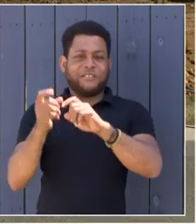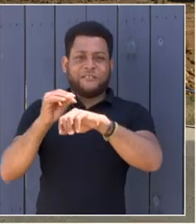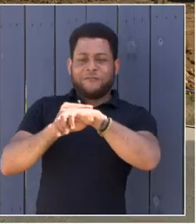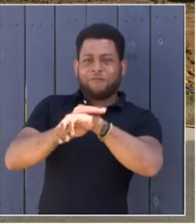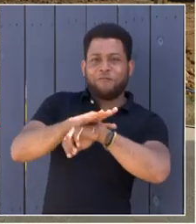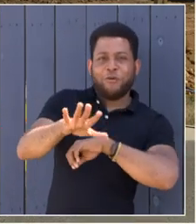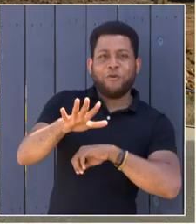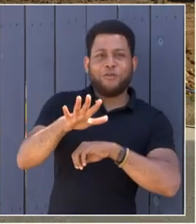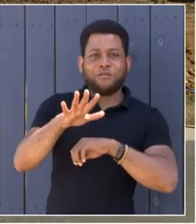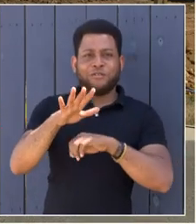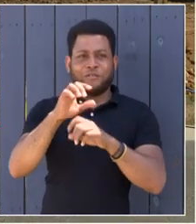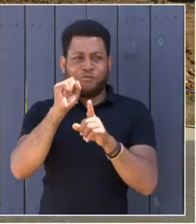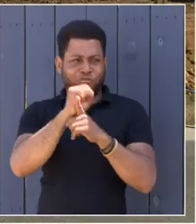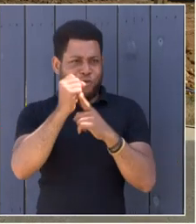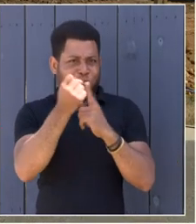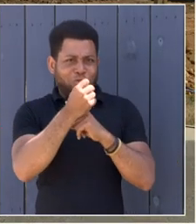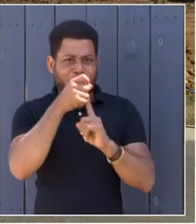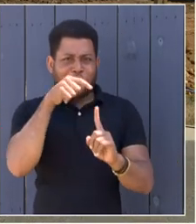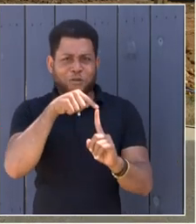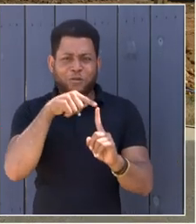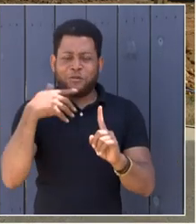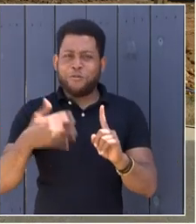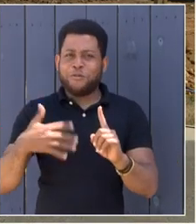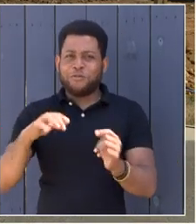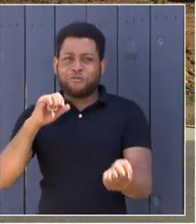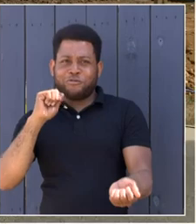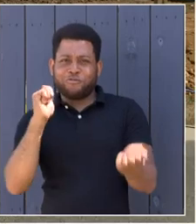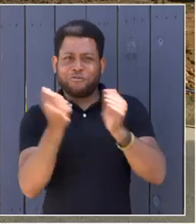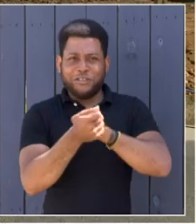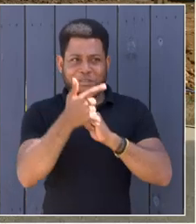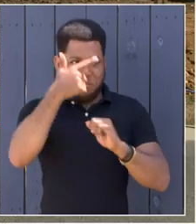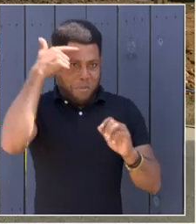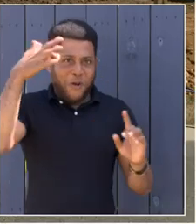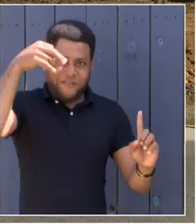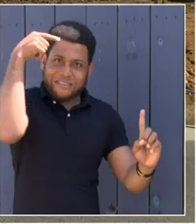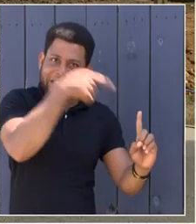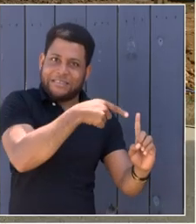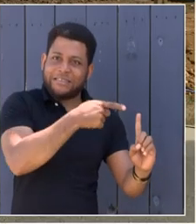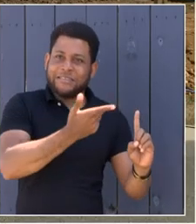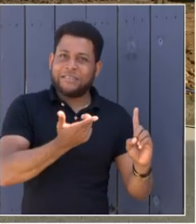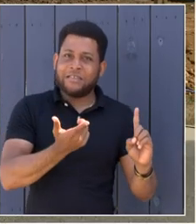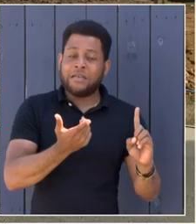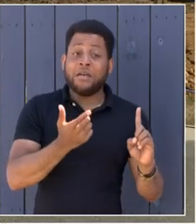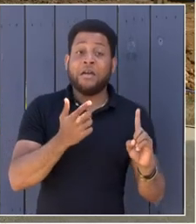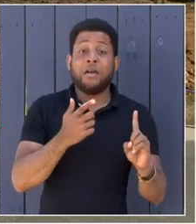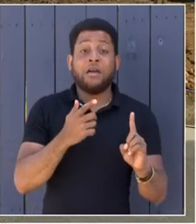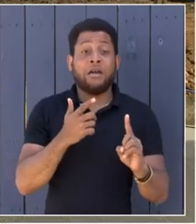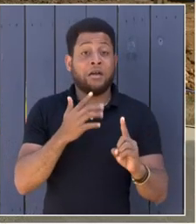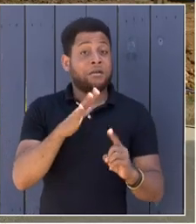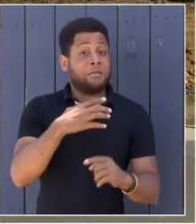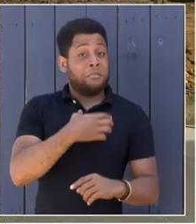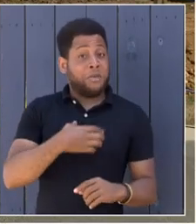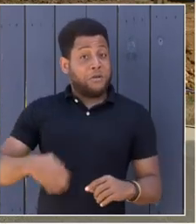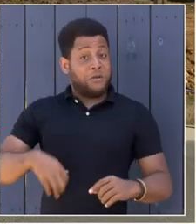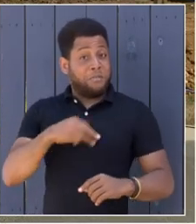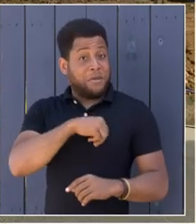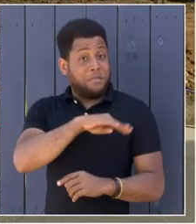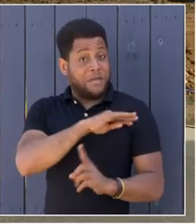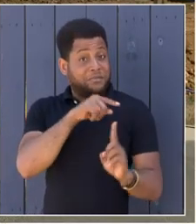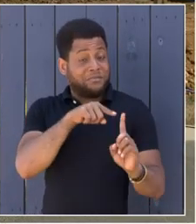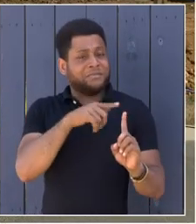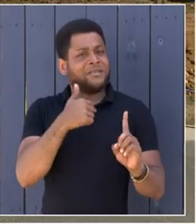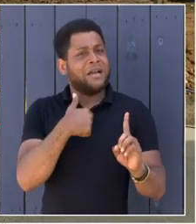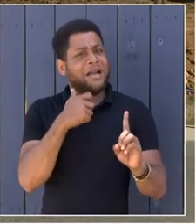in a meaningful or noticeable way. Madam Mayor, I would like to thank you for your unwavering support of the